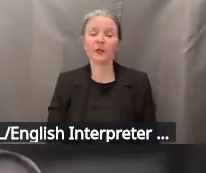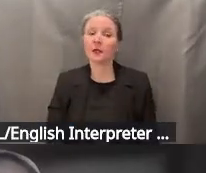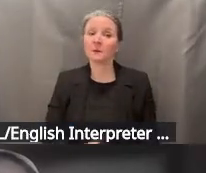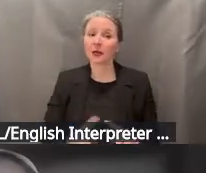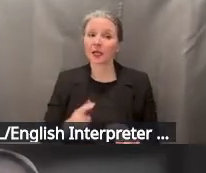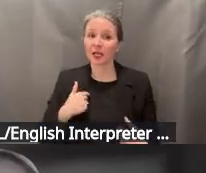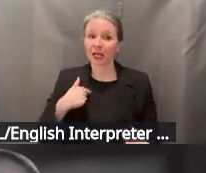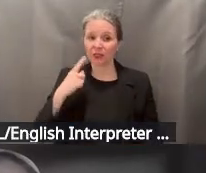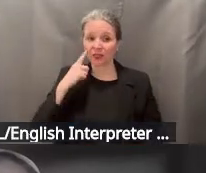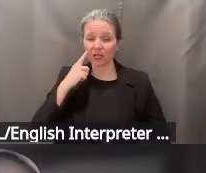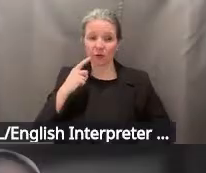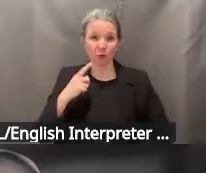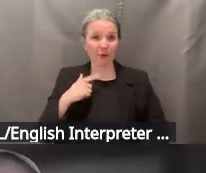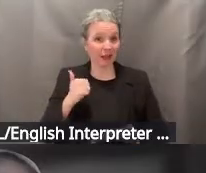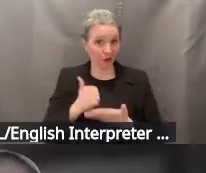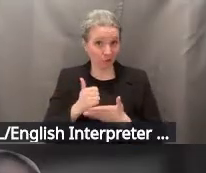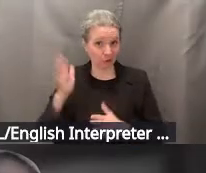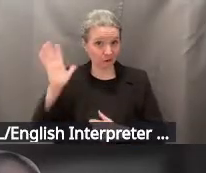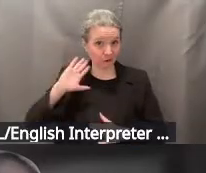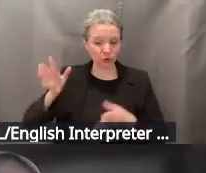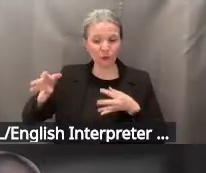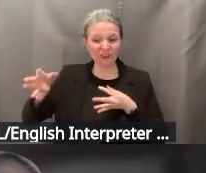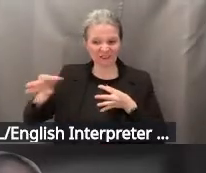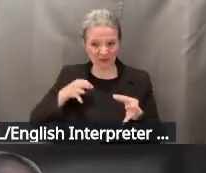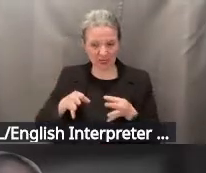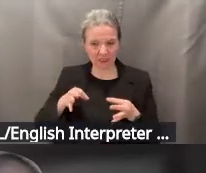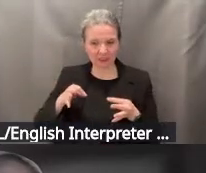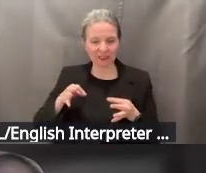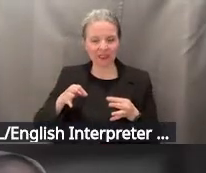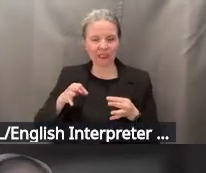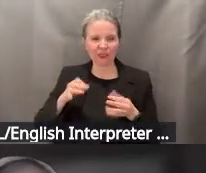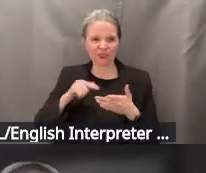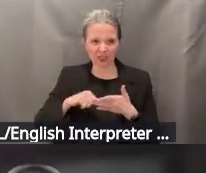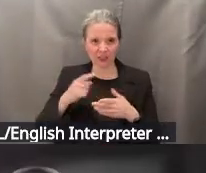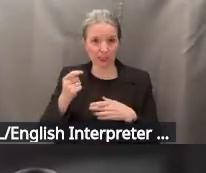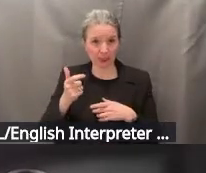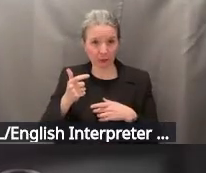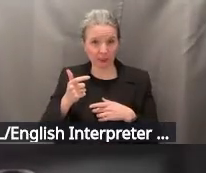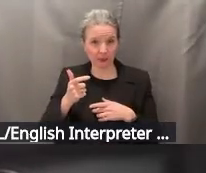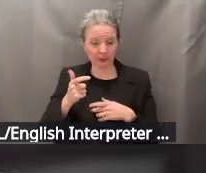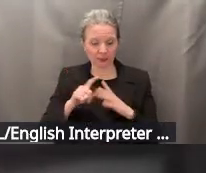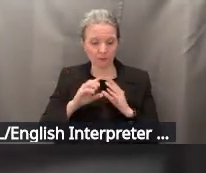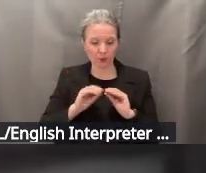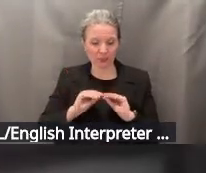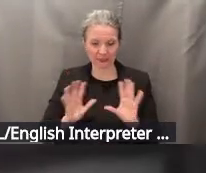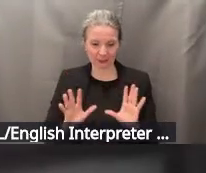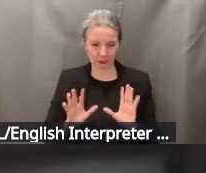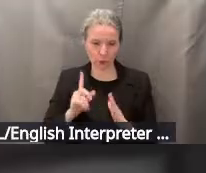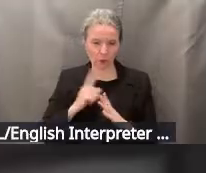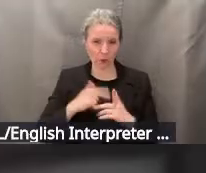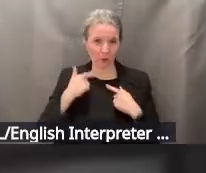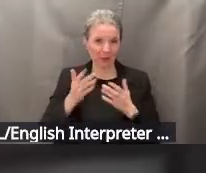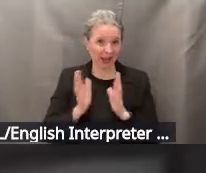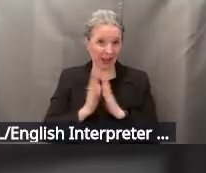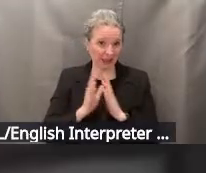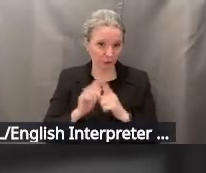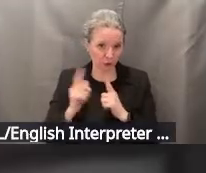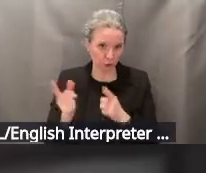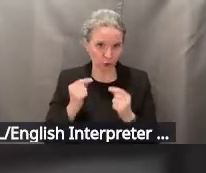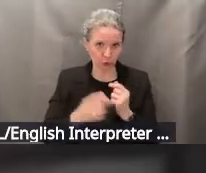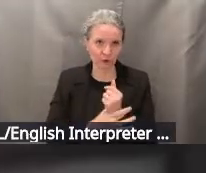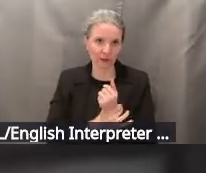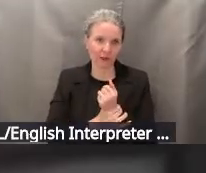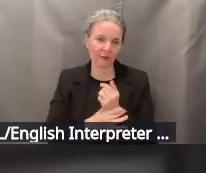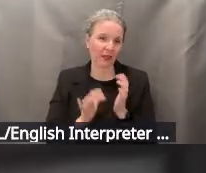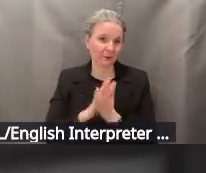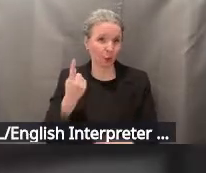think it would have been helpful to have defined it up front a little bit more clearly what we were being asked to do. That would be